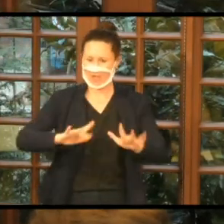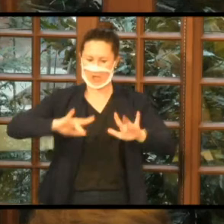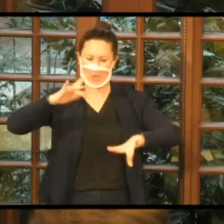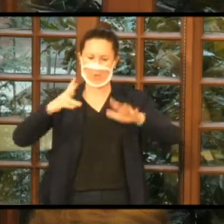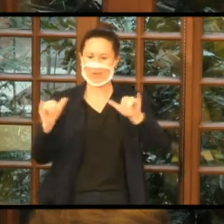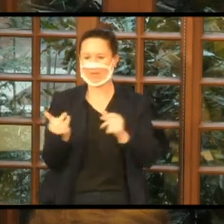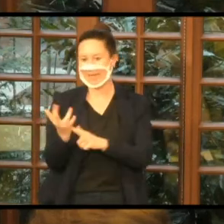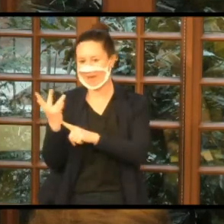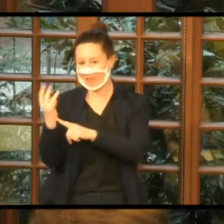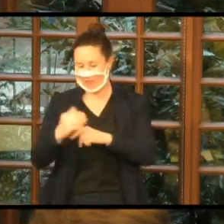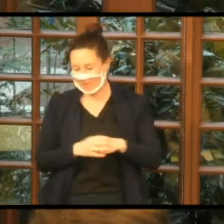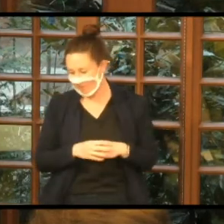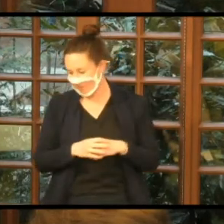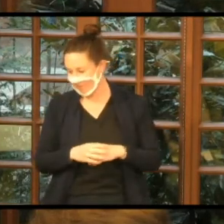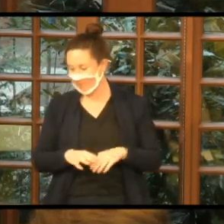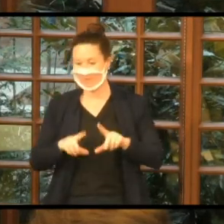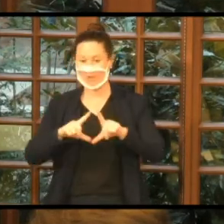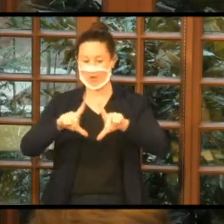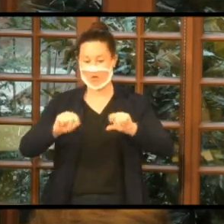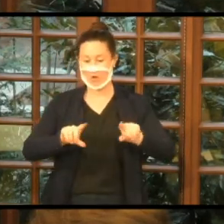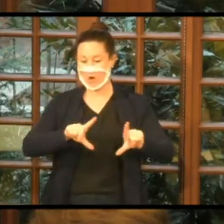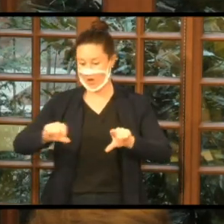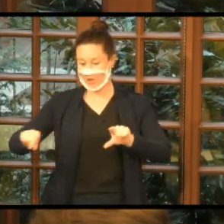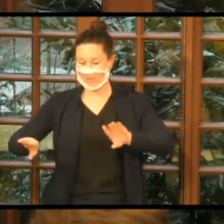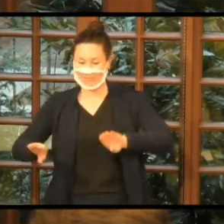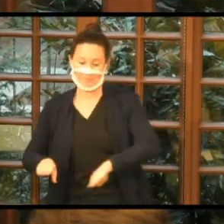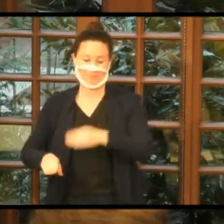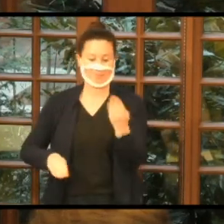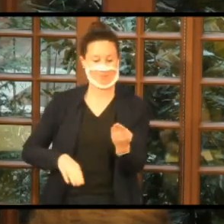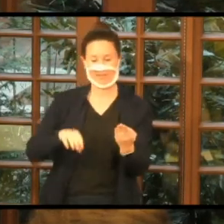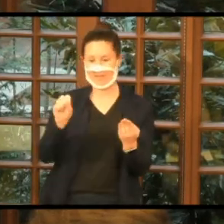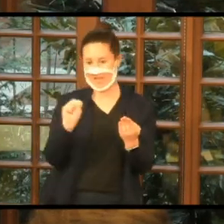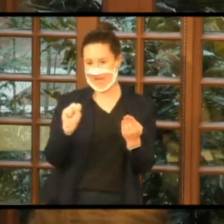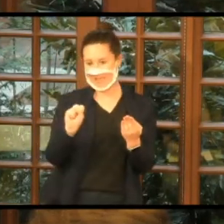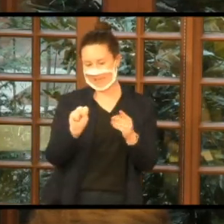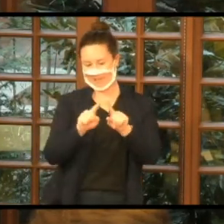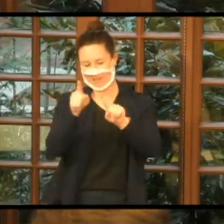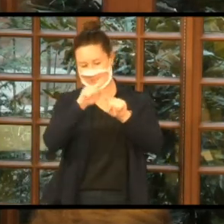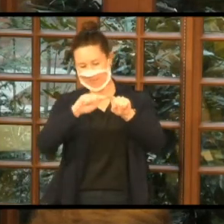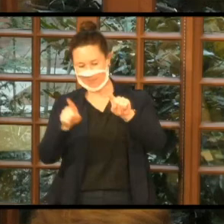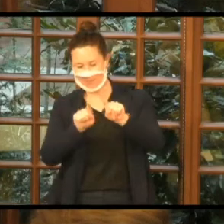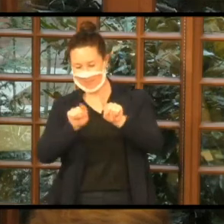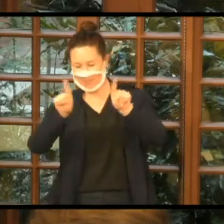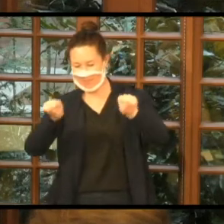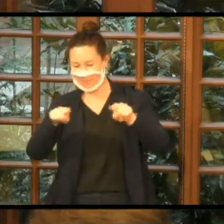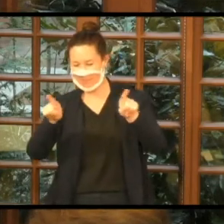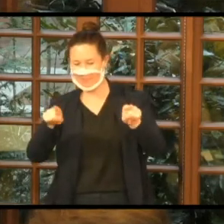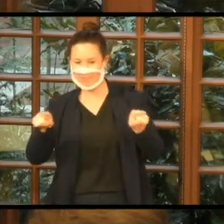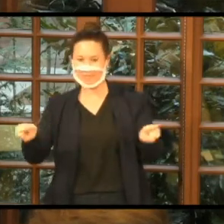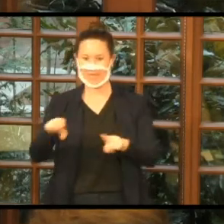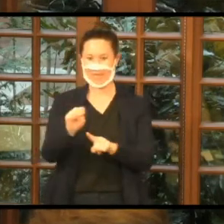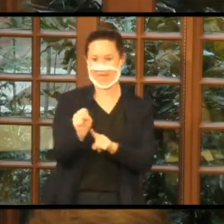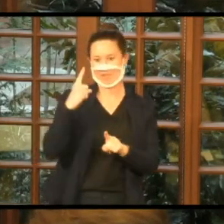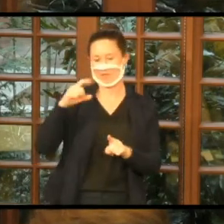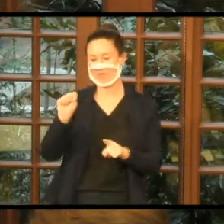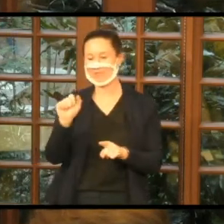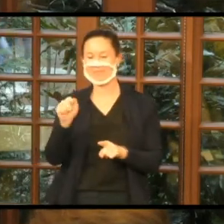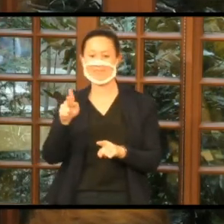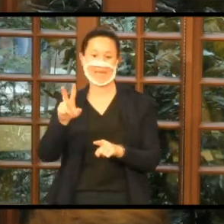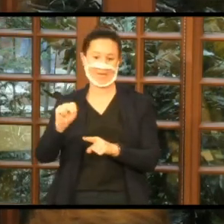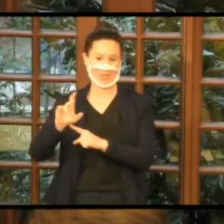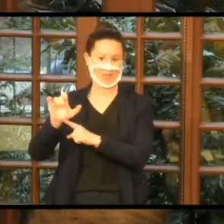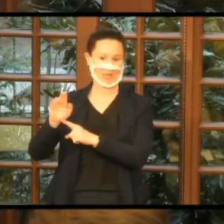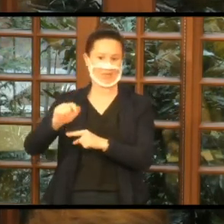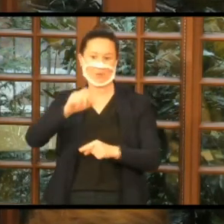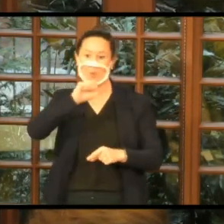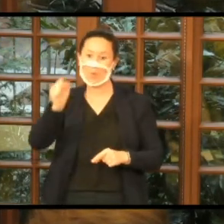flame. On the back of each card, an S extends into a wave of curls. S for the Saturn Club, Philadelphia's oldest